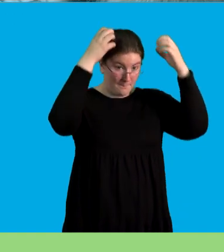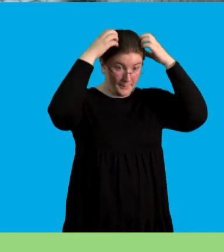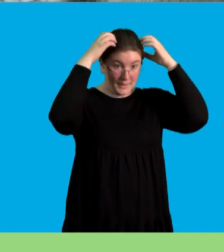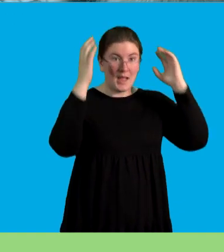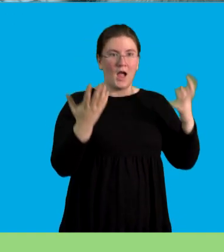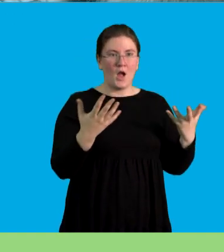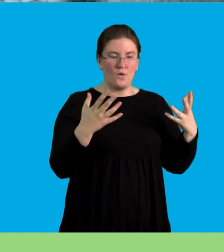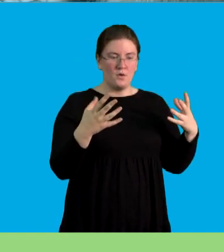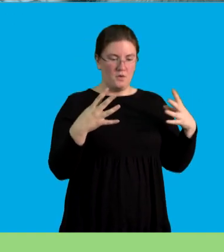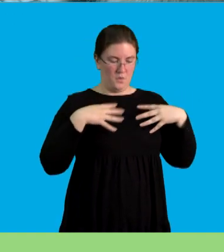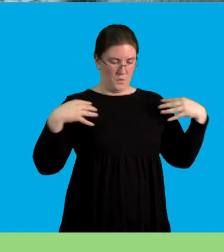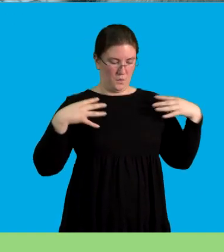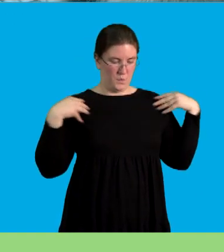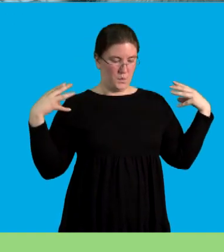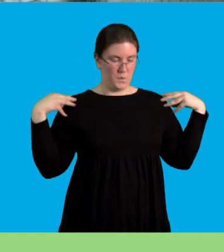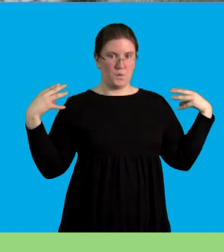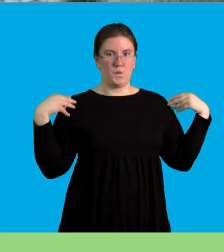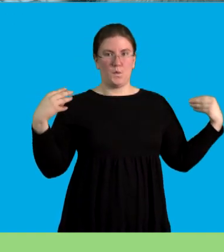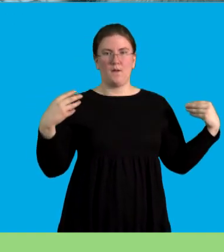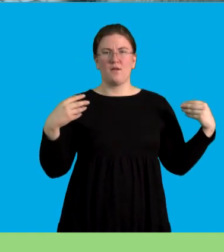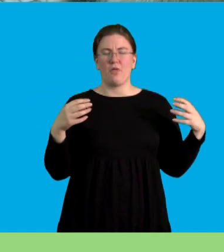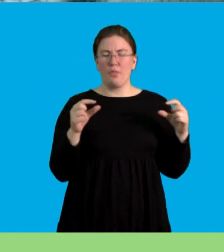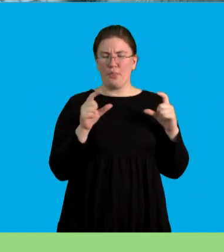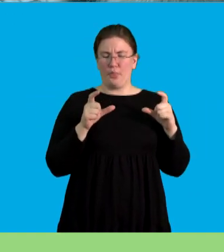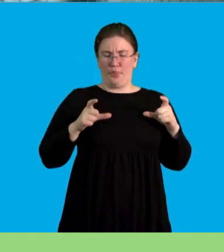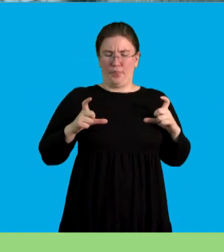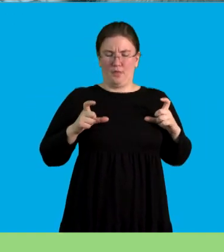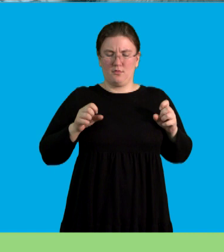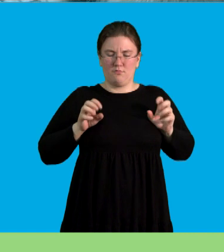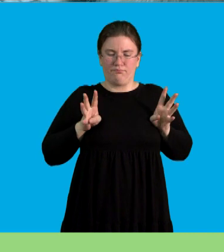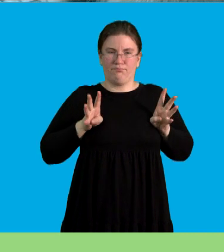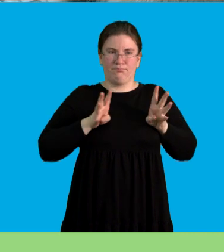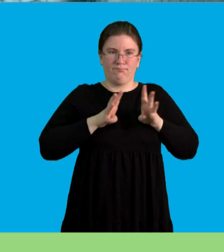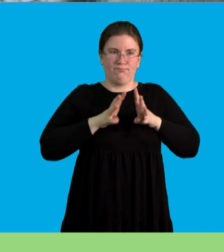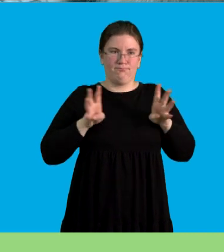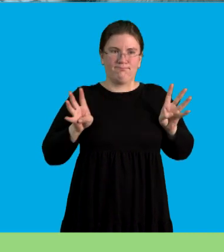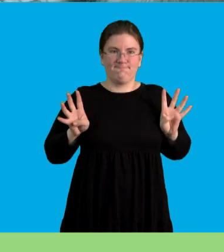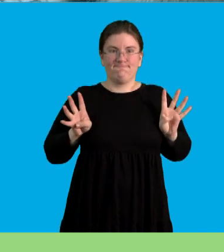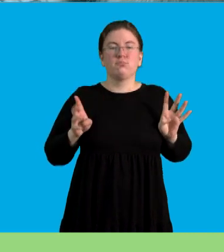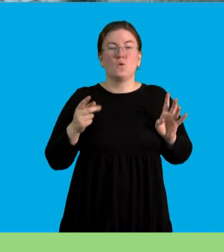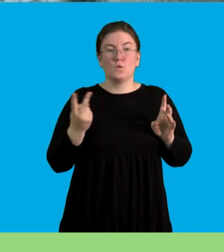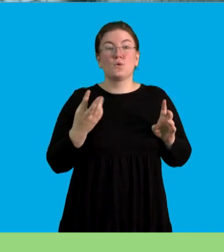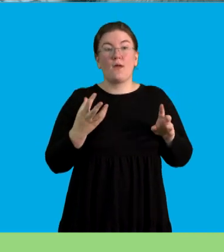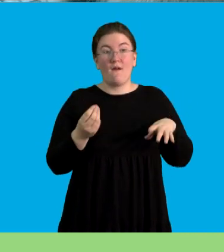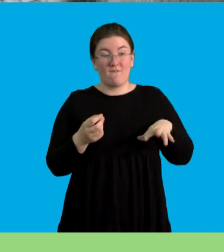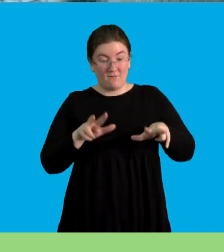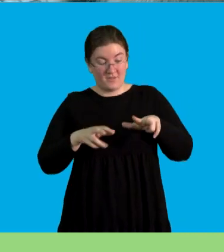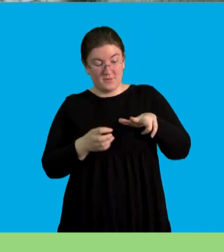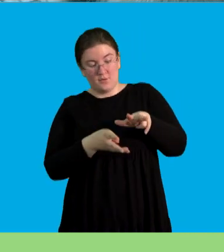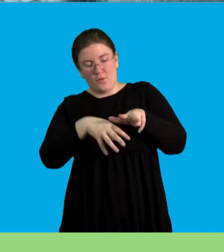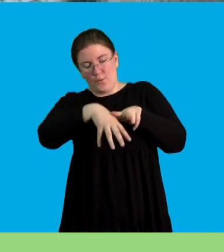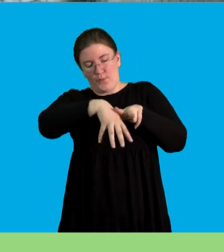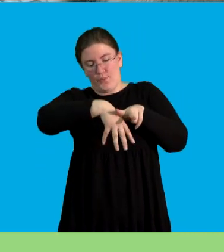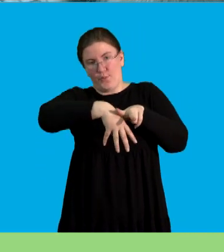the thick fur that they have. So they have fur on the soles of their feet to grip ice